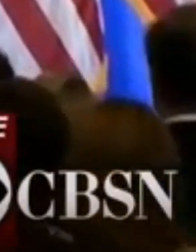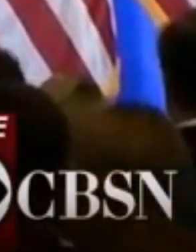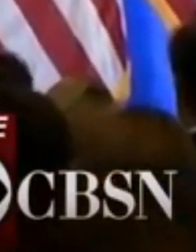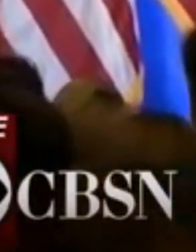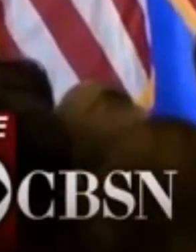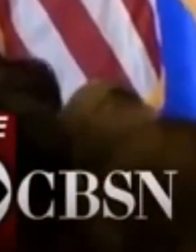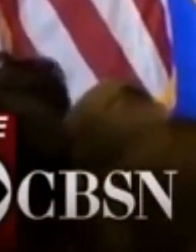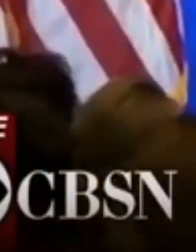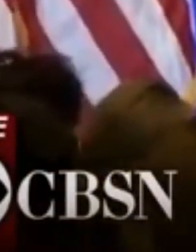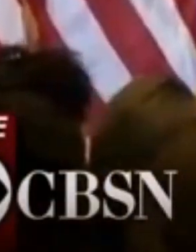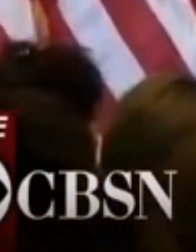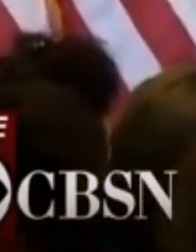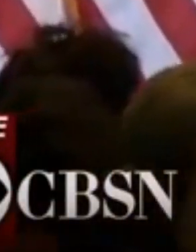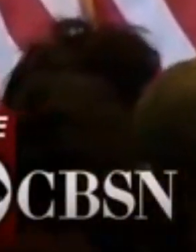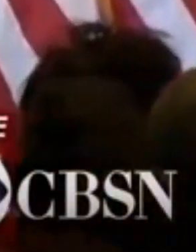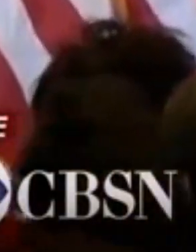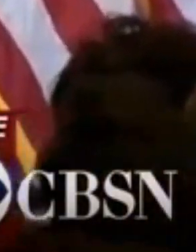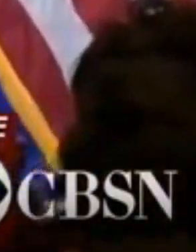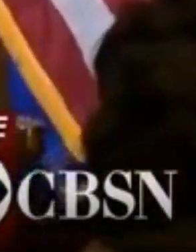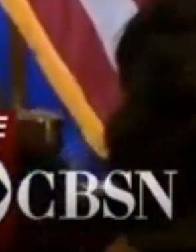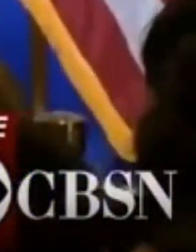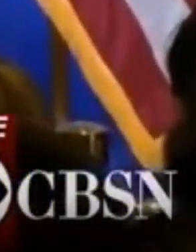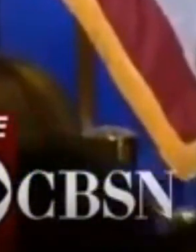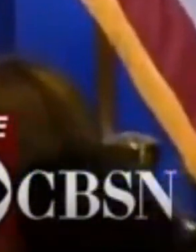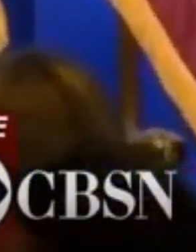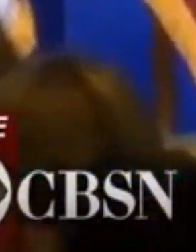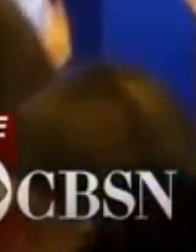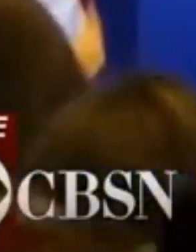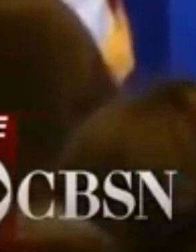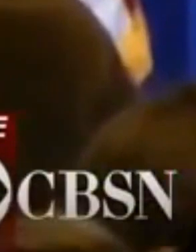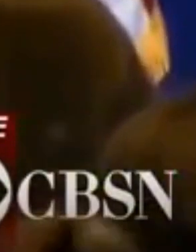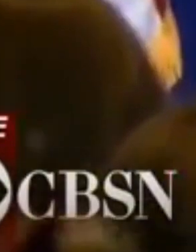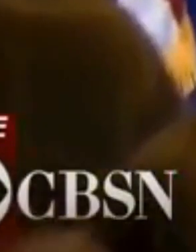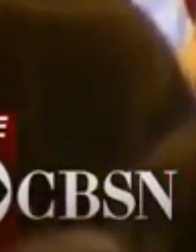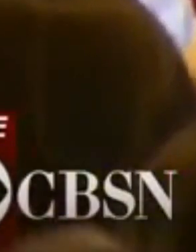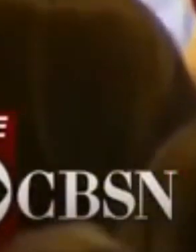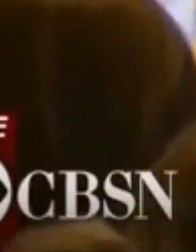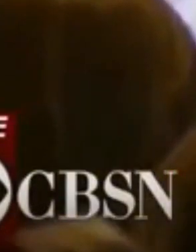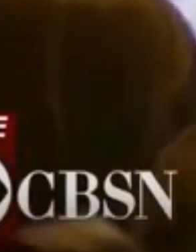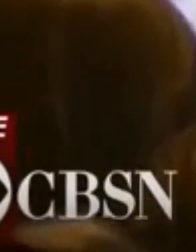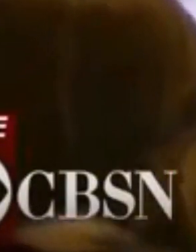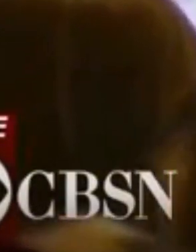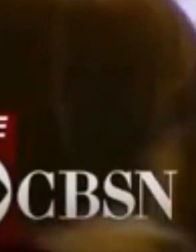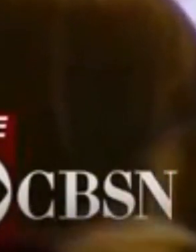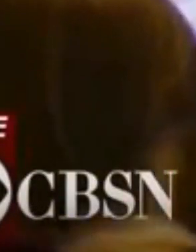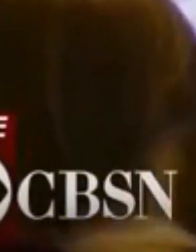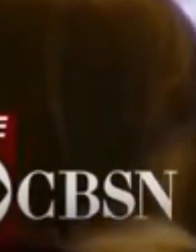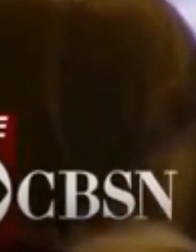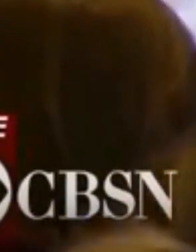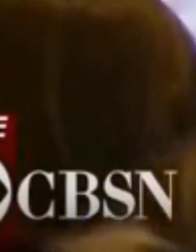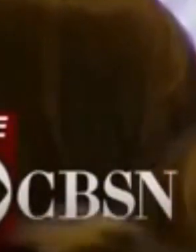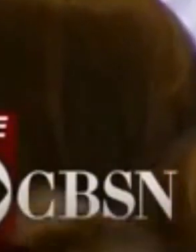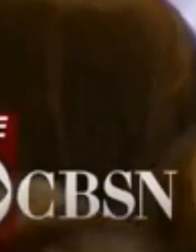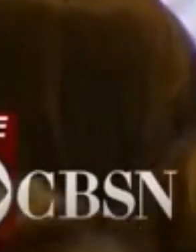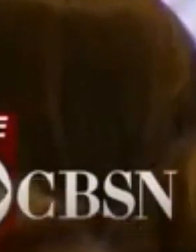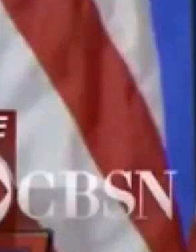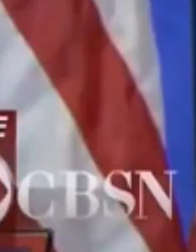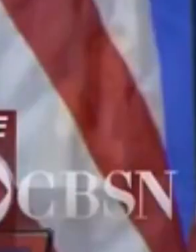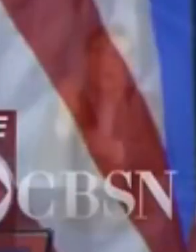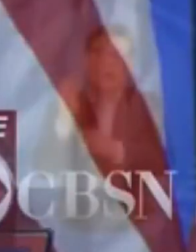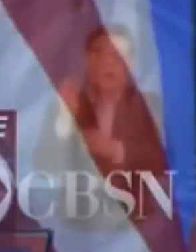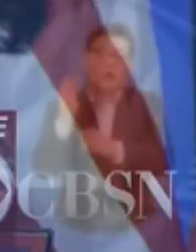fake news. Sir, go ahead. Can you state categorically that nobody... No, Mr. President-elect, that's not appropriate.